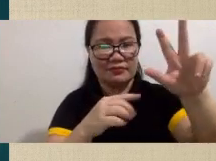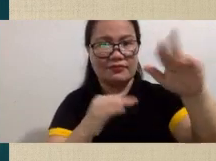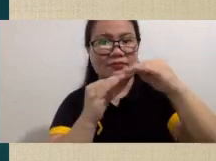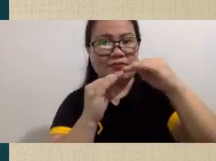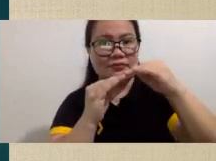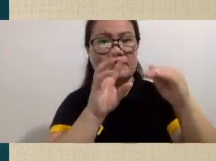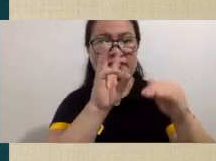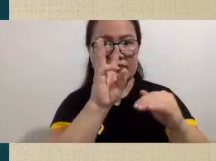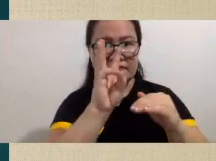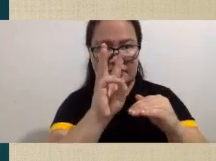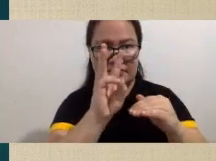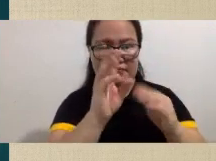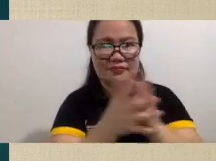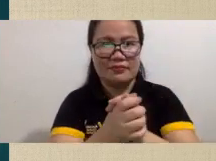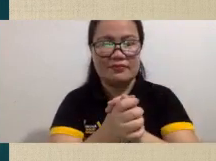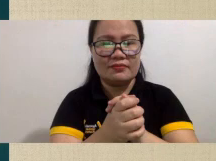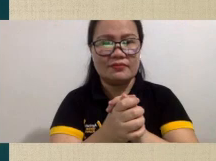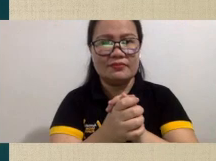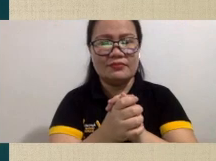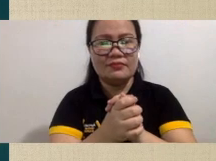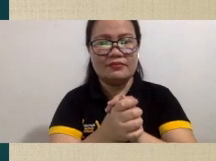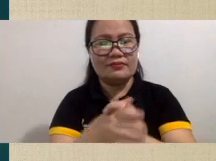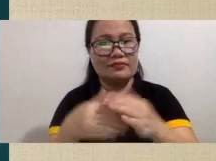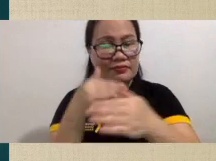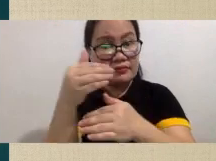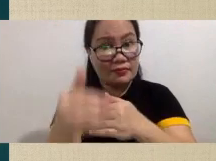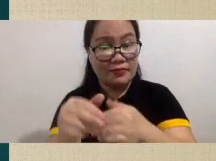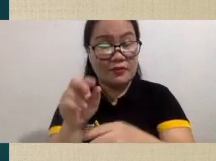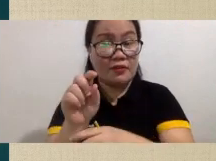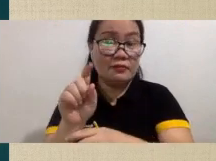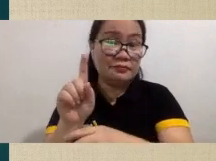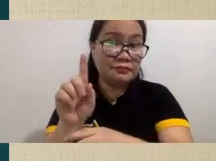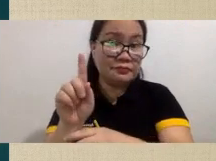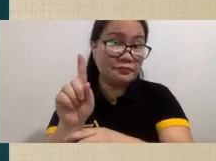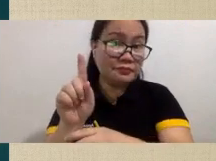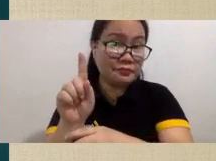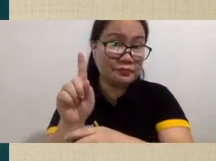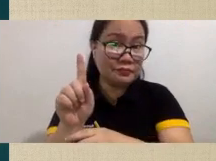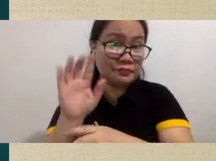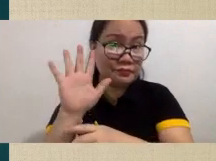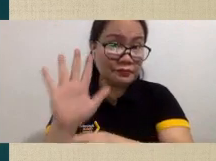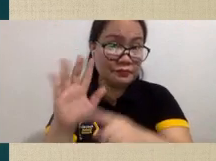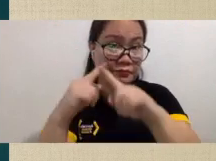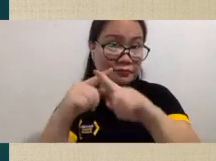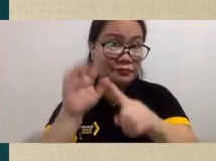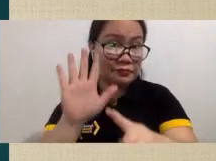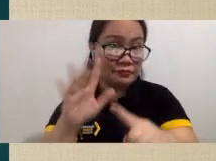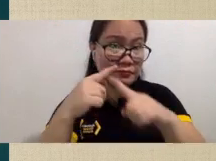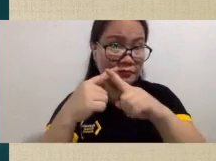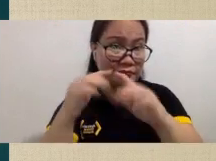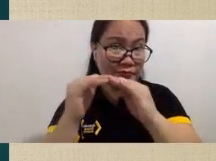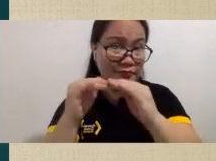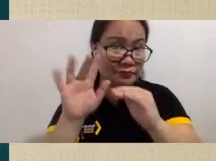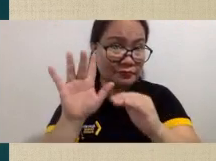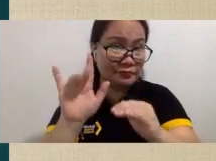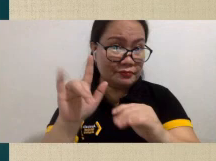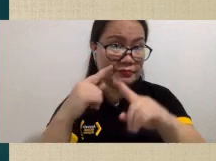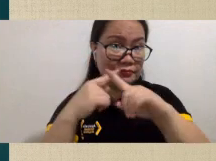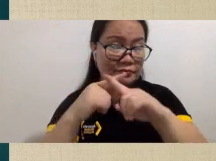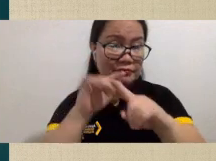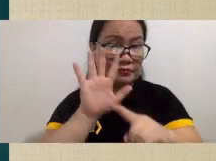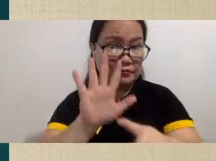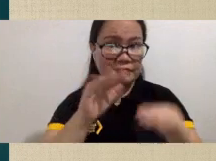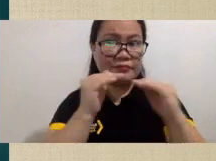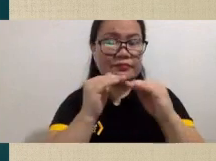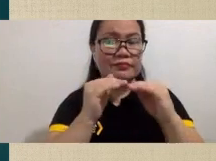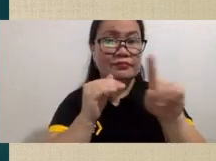times 3, kaya siya 6. Okay? So, next, 125, that is 5. Because of 5 times